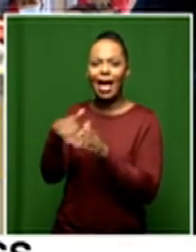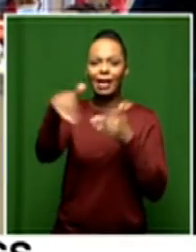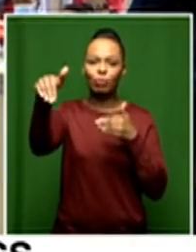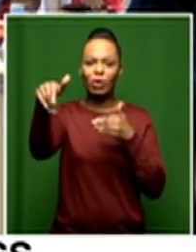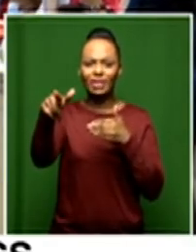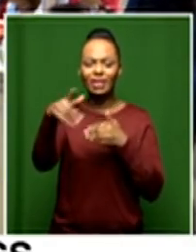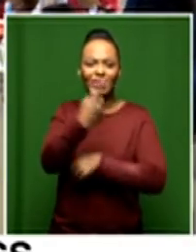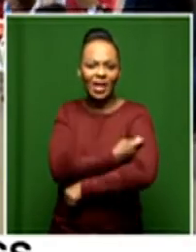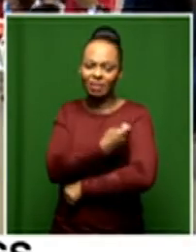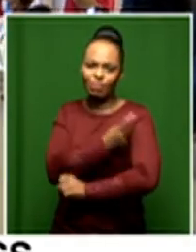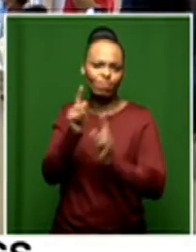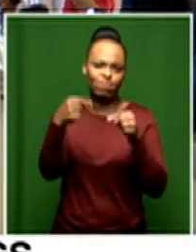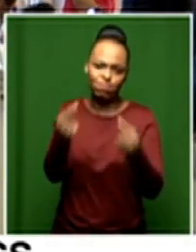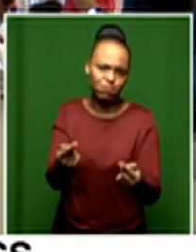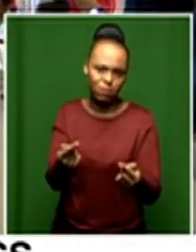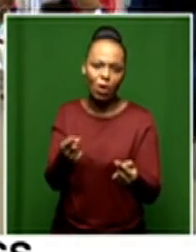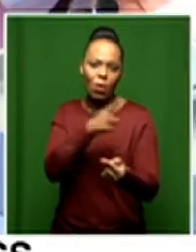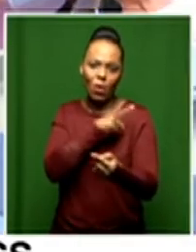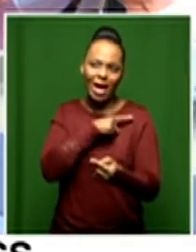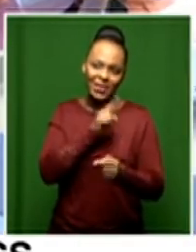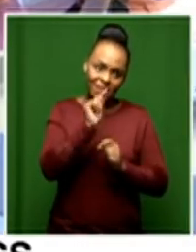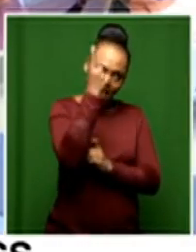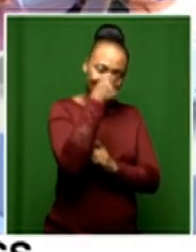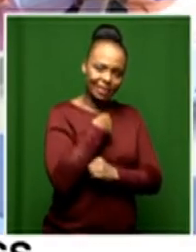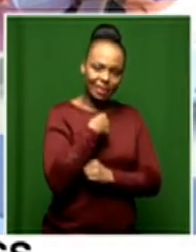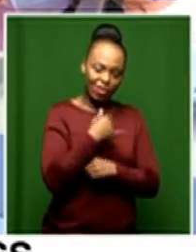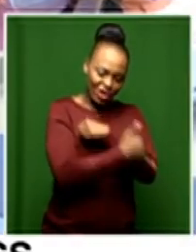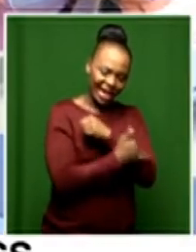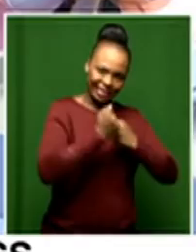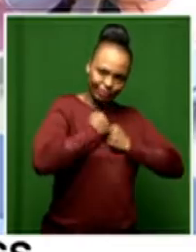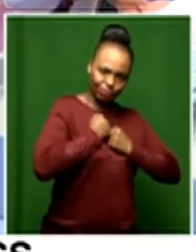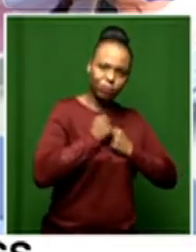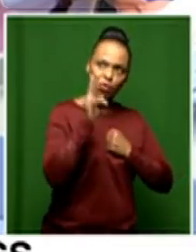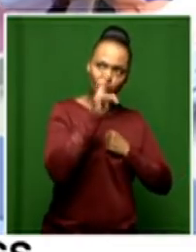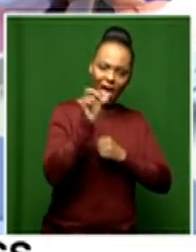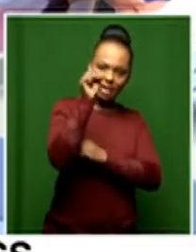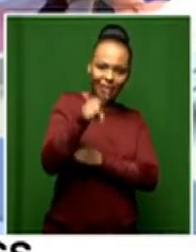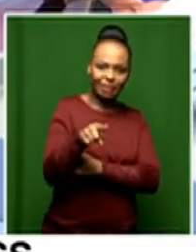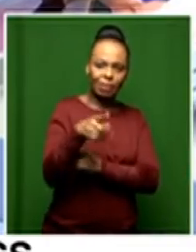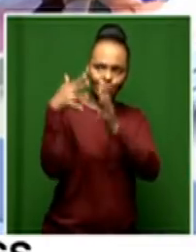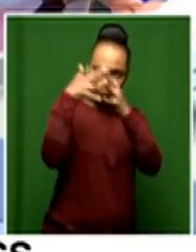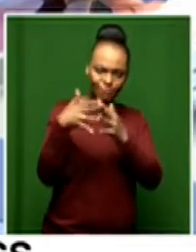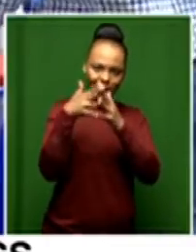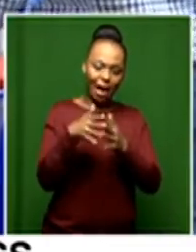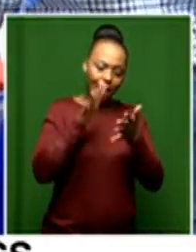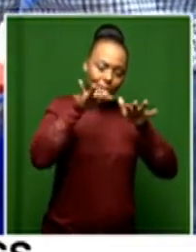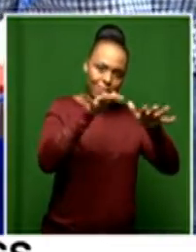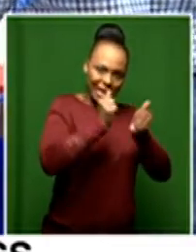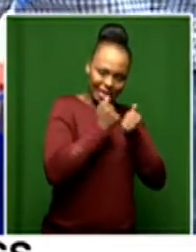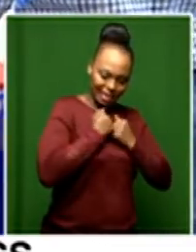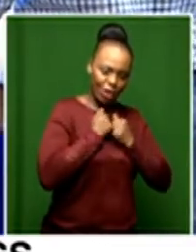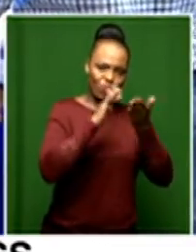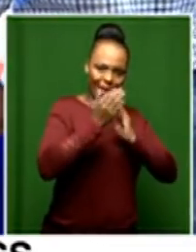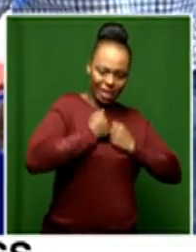unless they have vaccinated the population. And that's one of the reasons as the Johnson & Johnson has been rolled out in